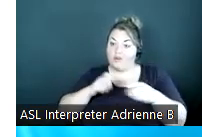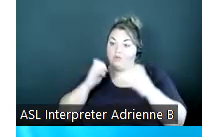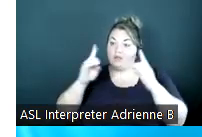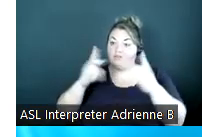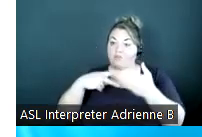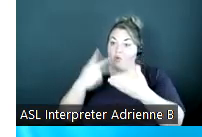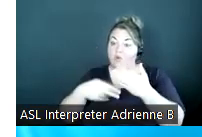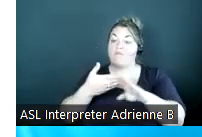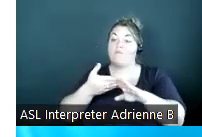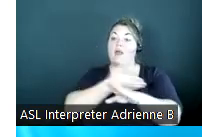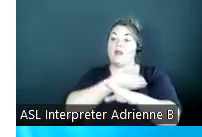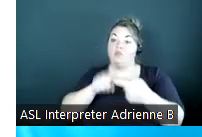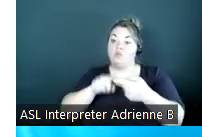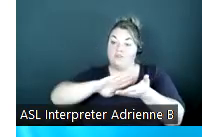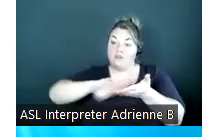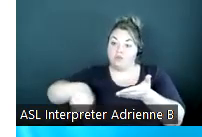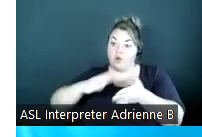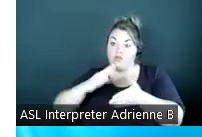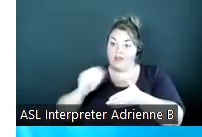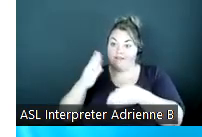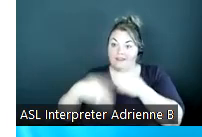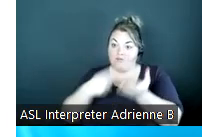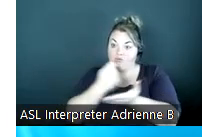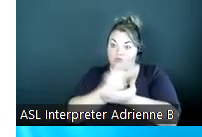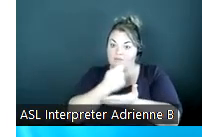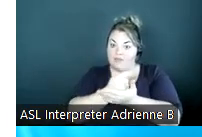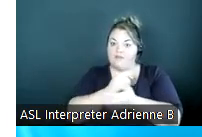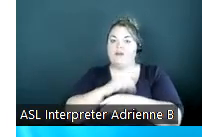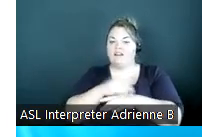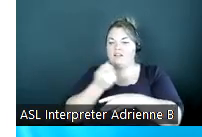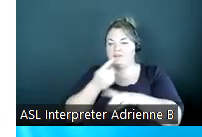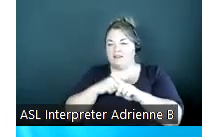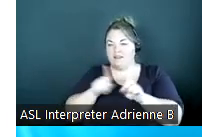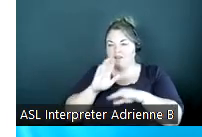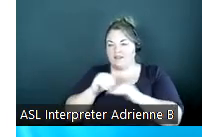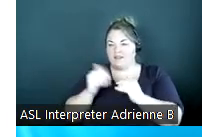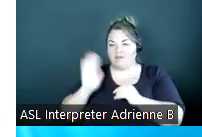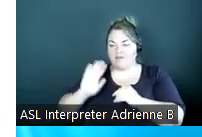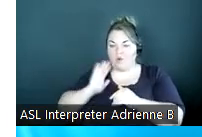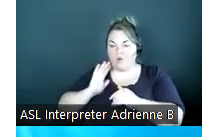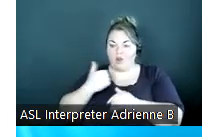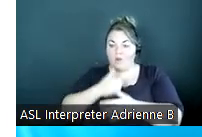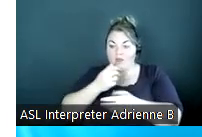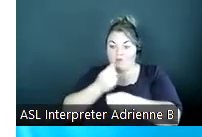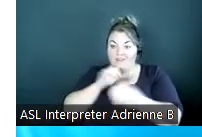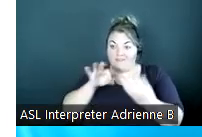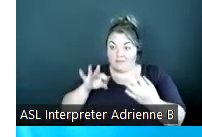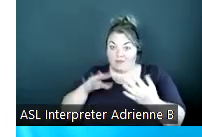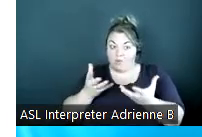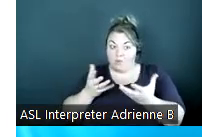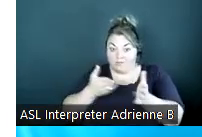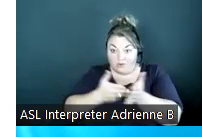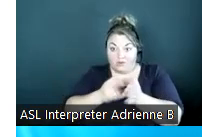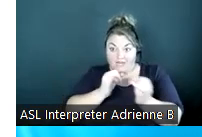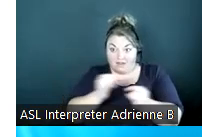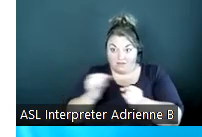discharge from treatment. This is a little bit different than how we conceptualized it at first. We received feedback that we want to make sure that the individual is able to